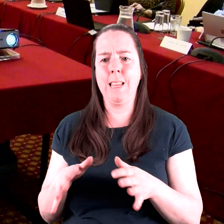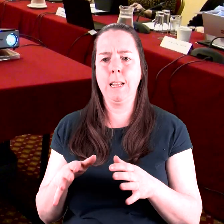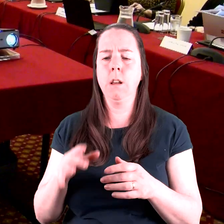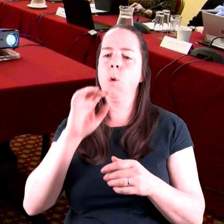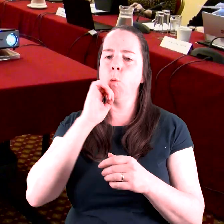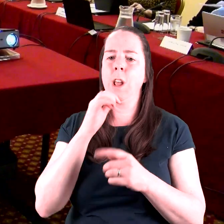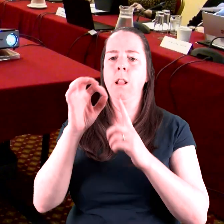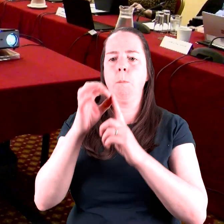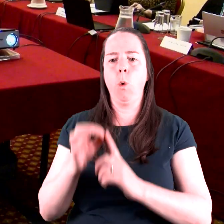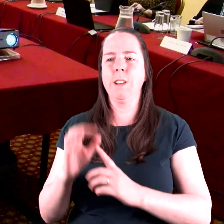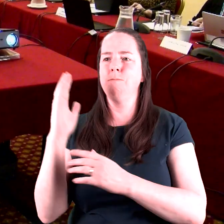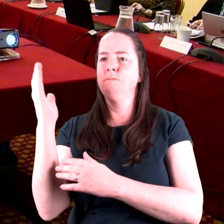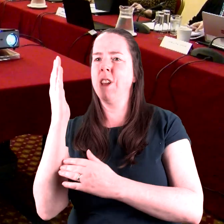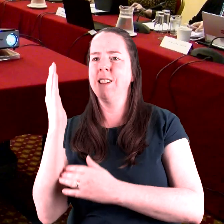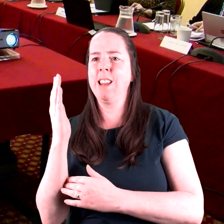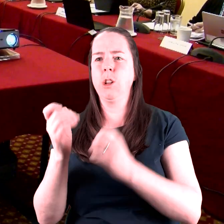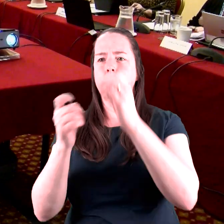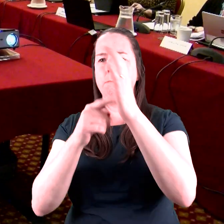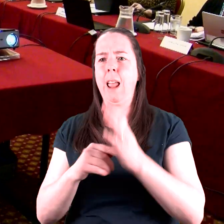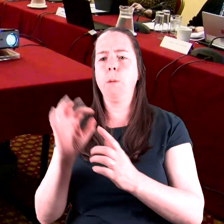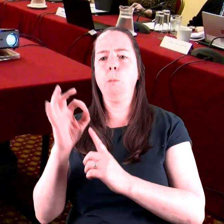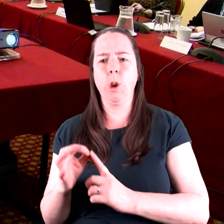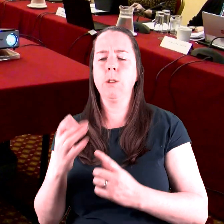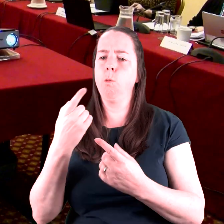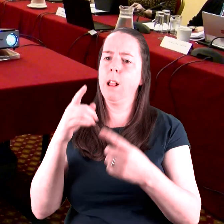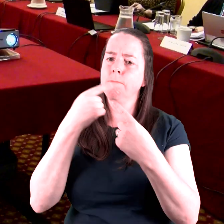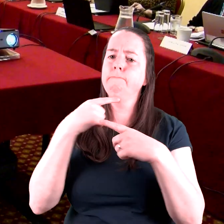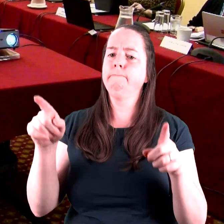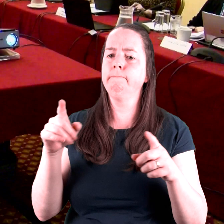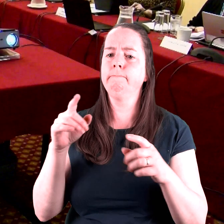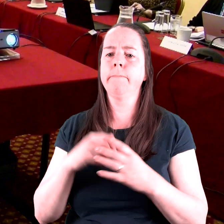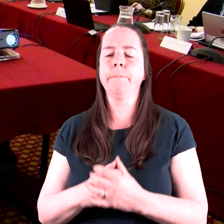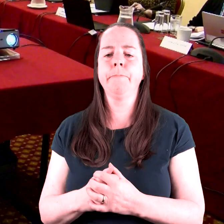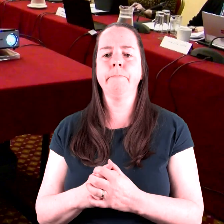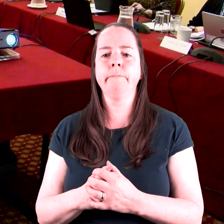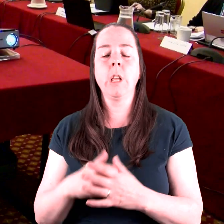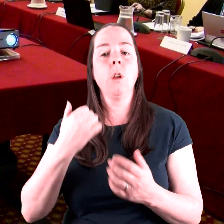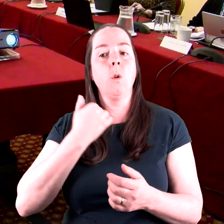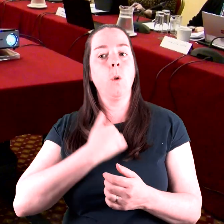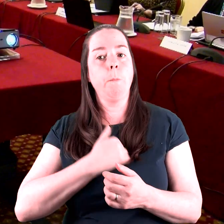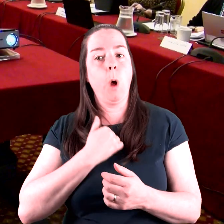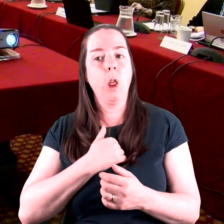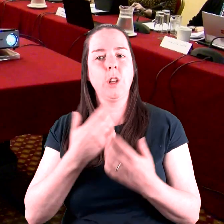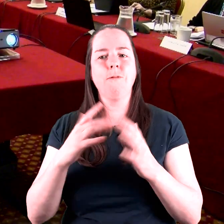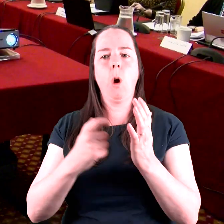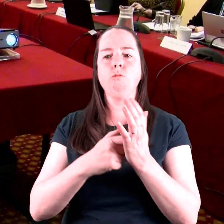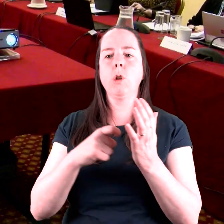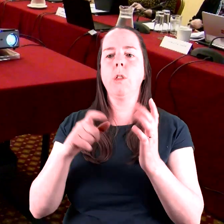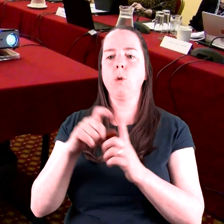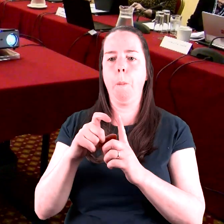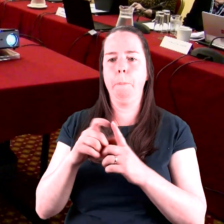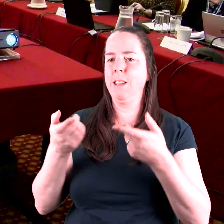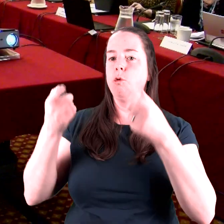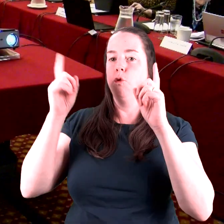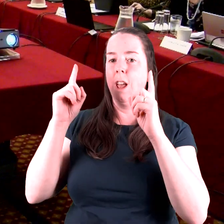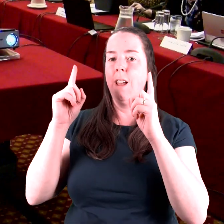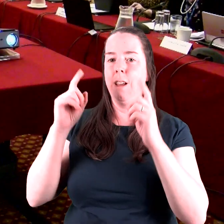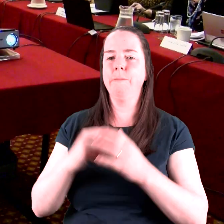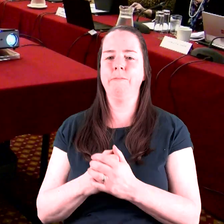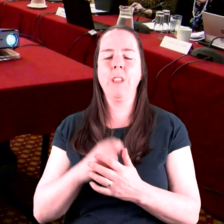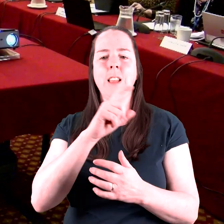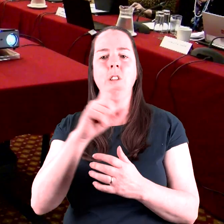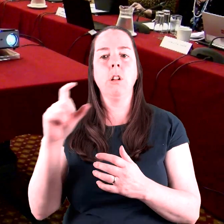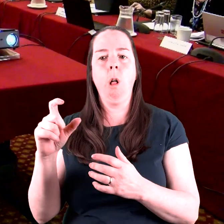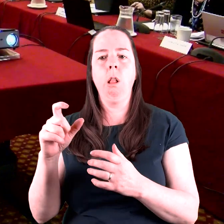partnership in their presentations. Is everyone okay with that? Yes. Okay, so apologies today from Ruth Dombey, the